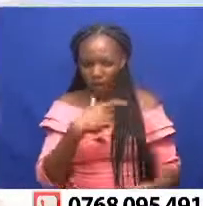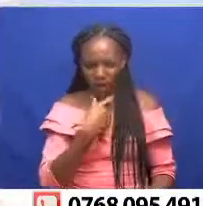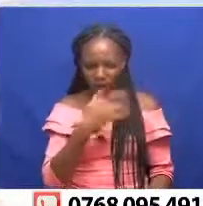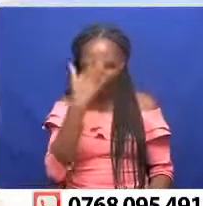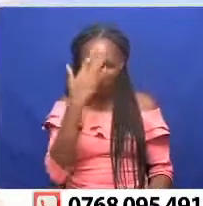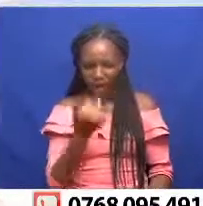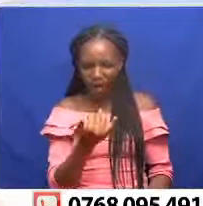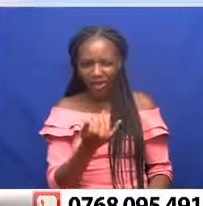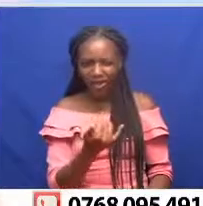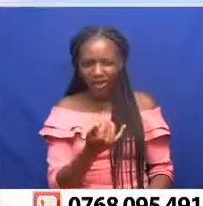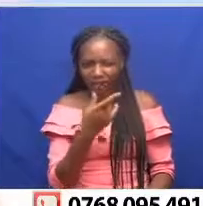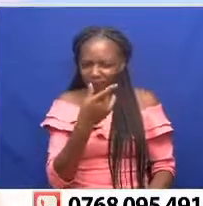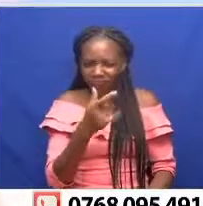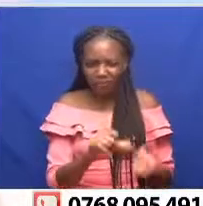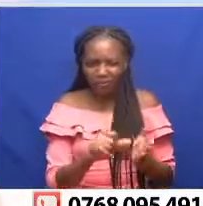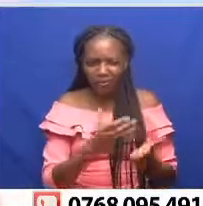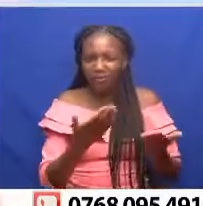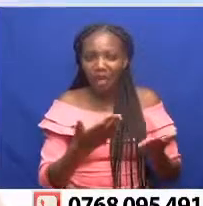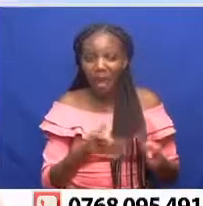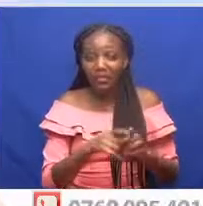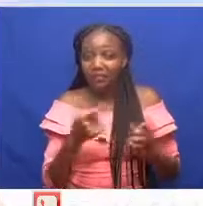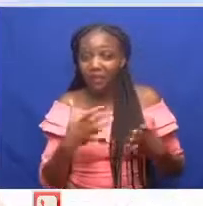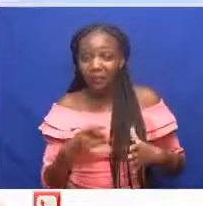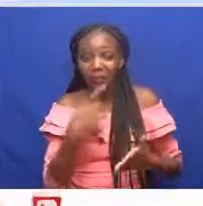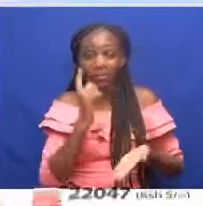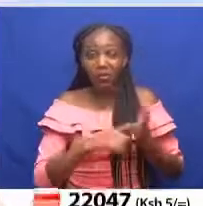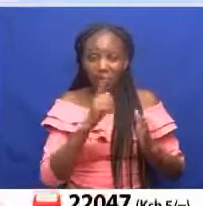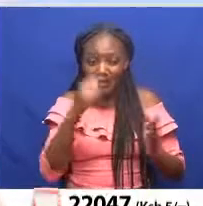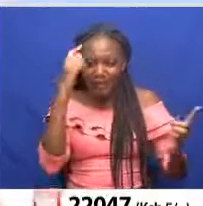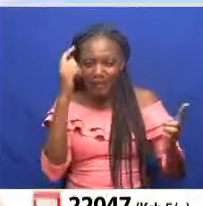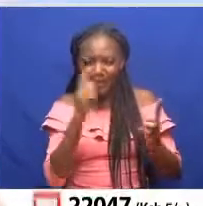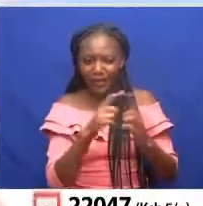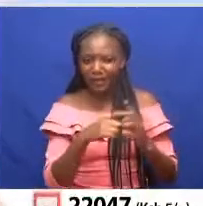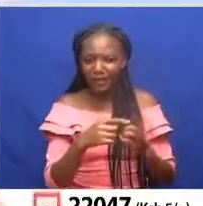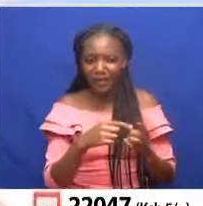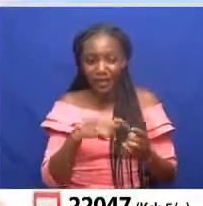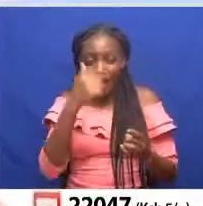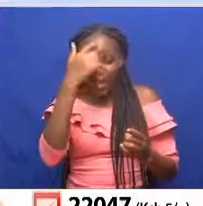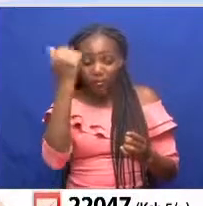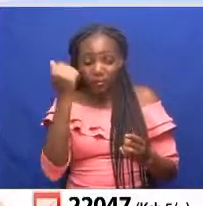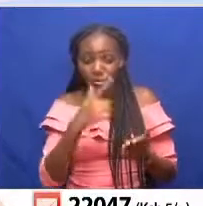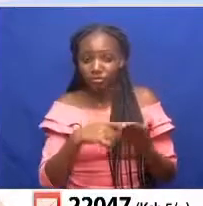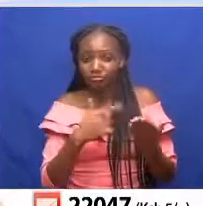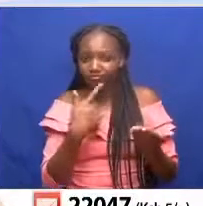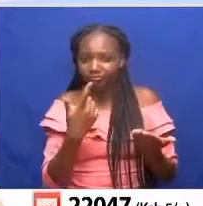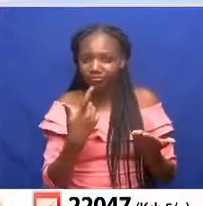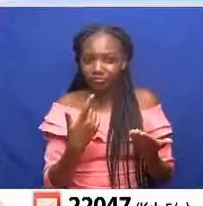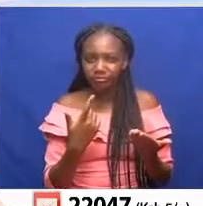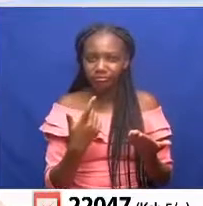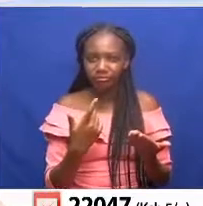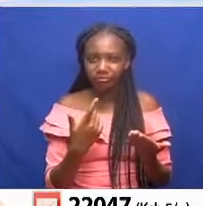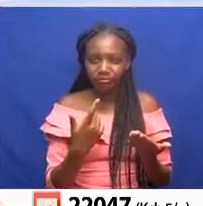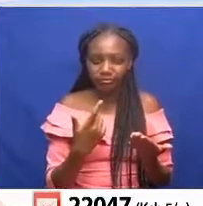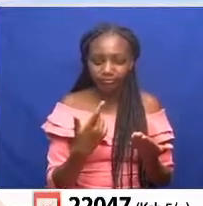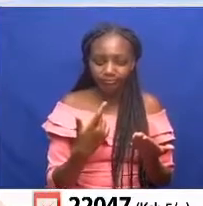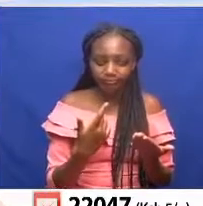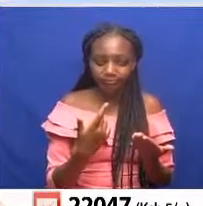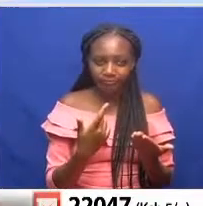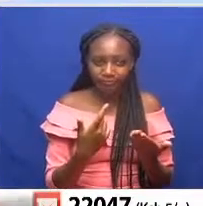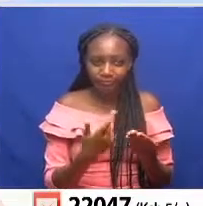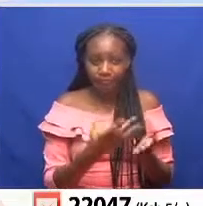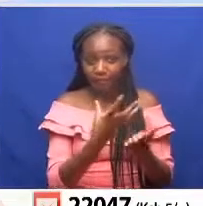asset recovery agency saying that this targeting is because of what they term as a complex scheme of